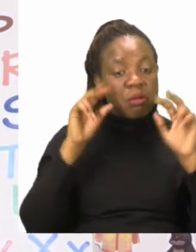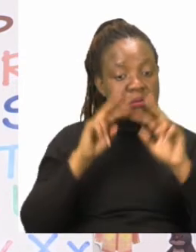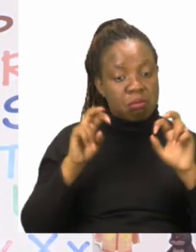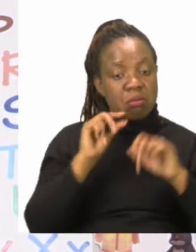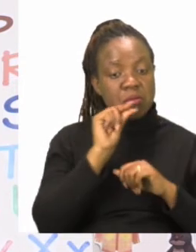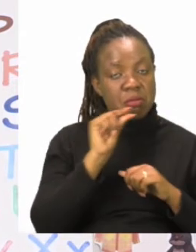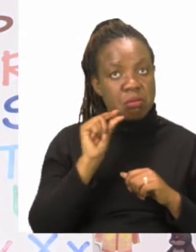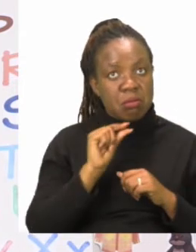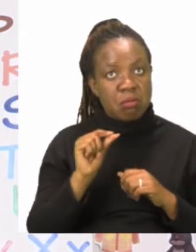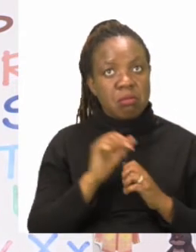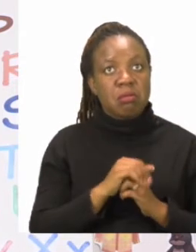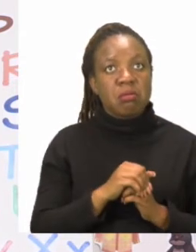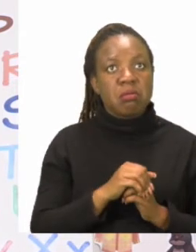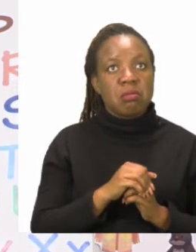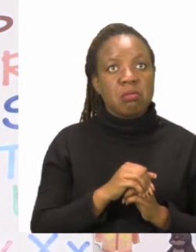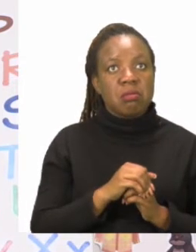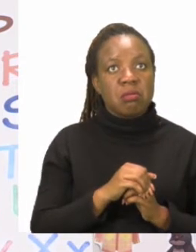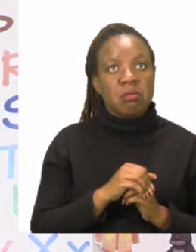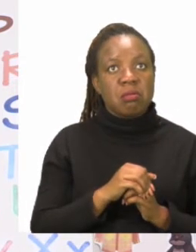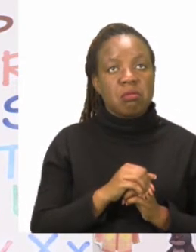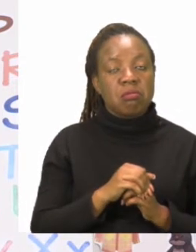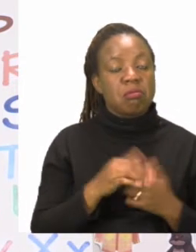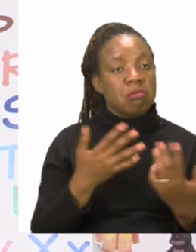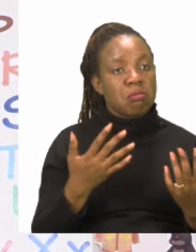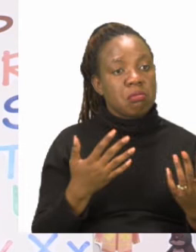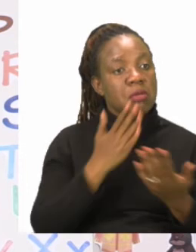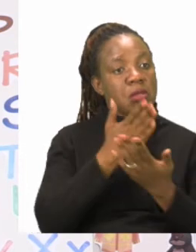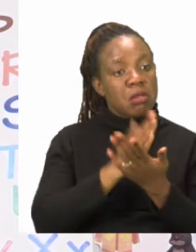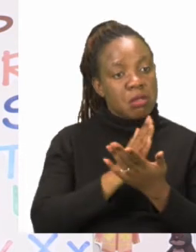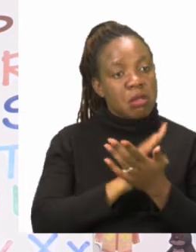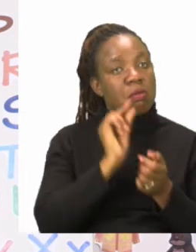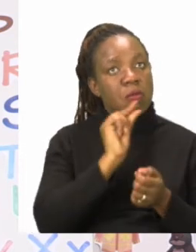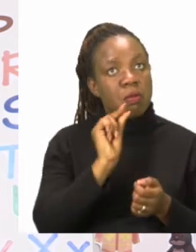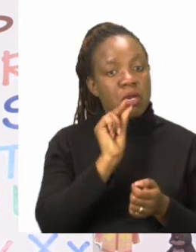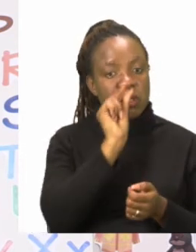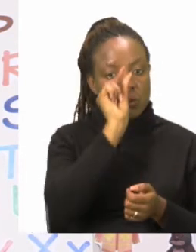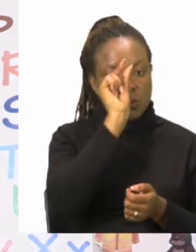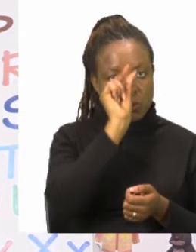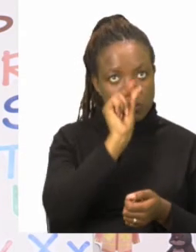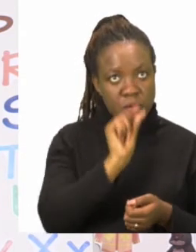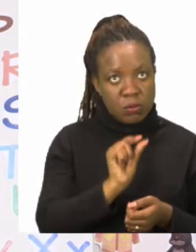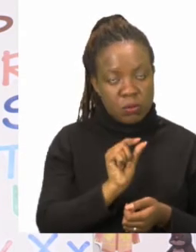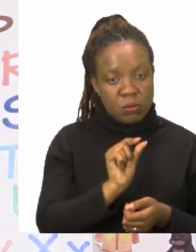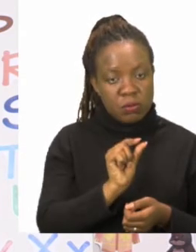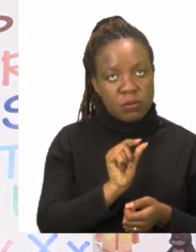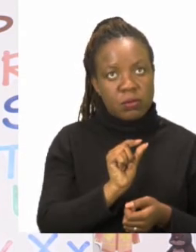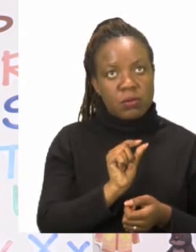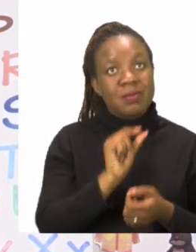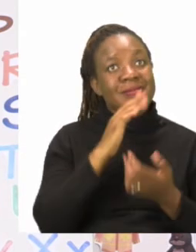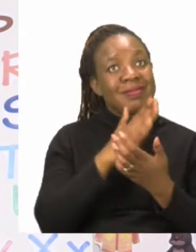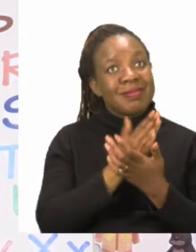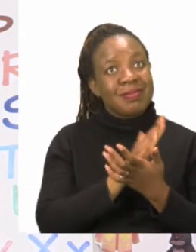can find your words from up to down. You can find your